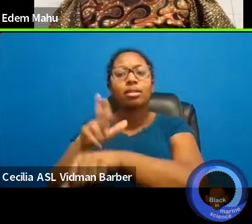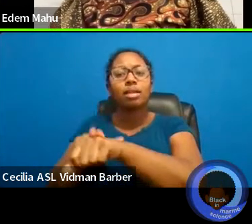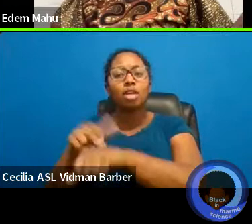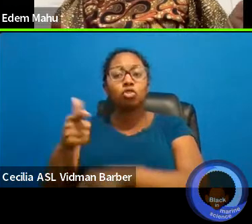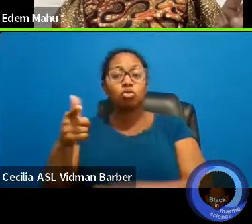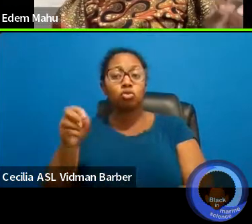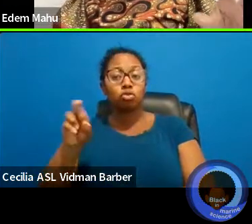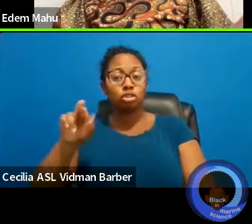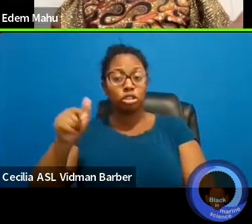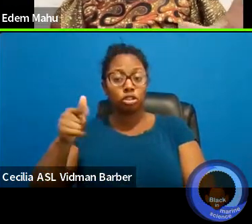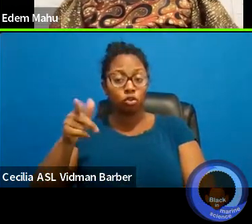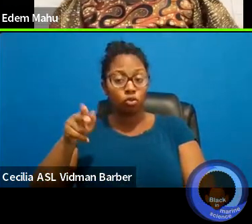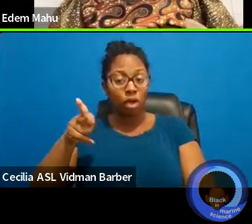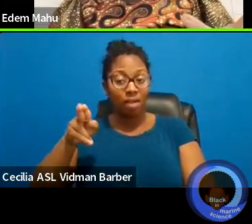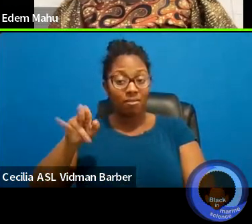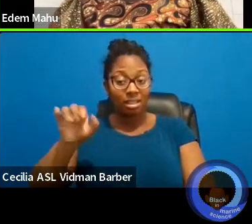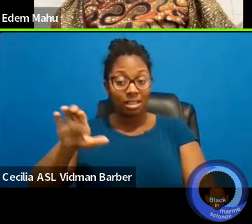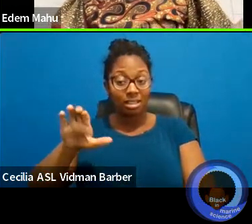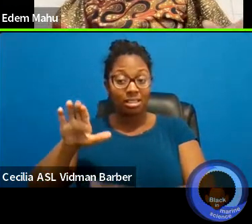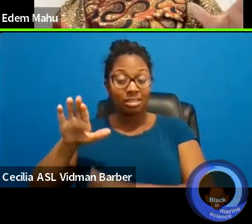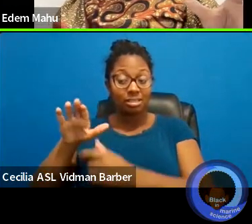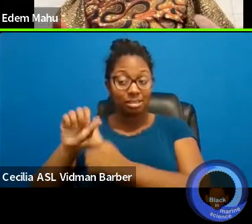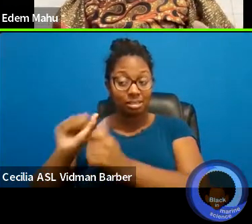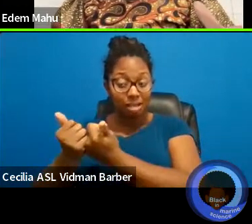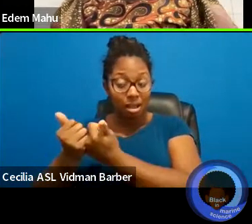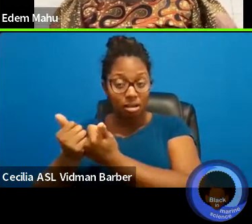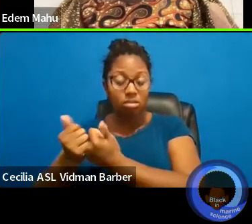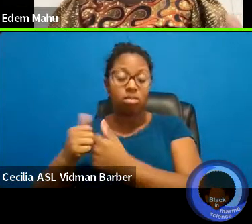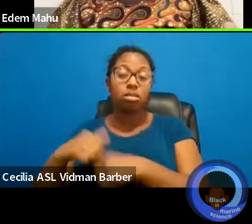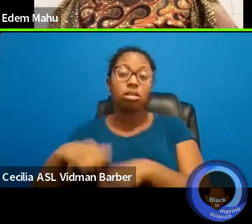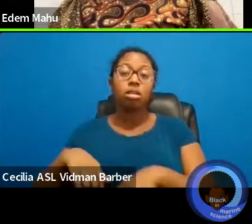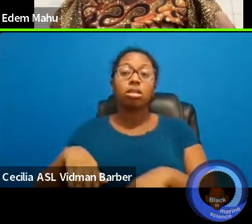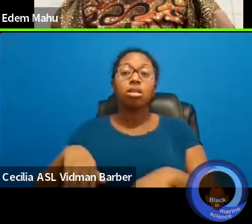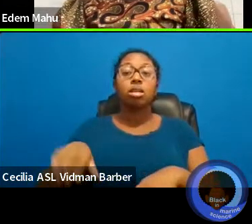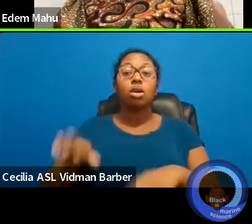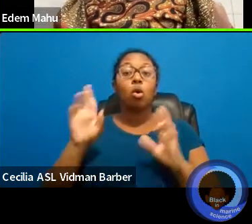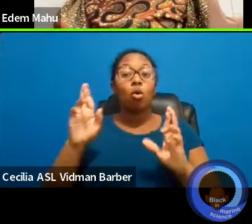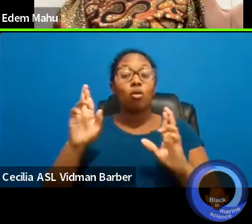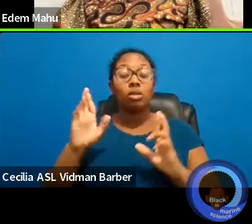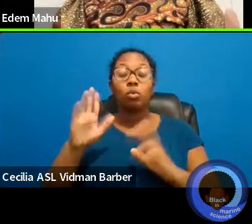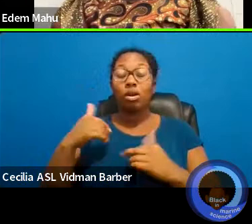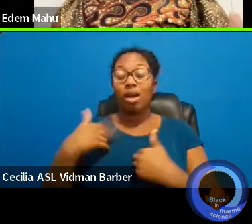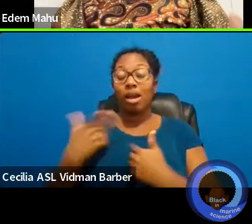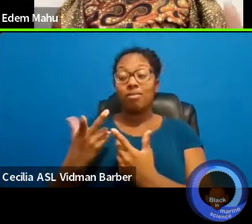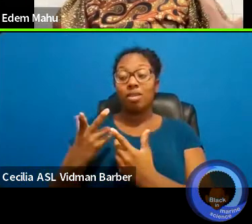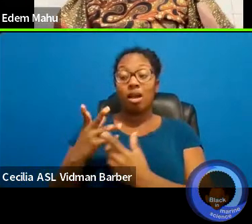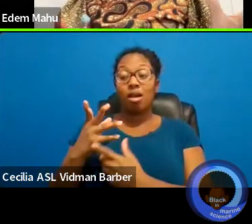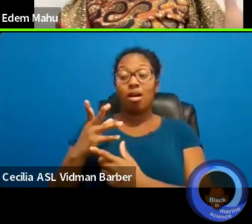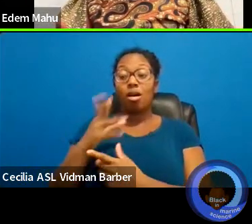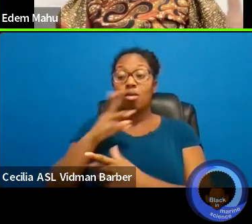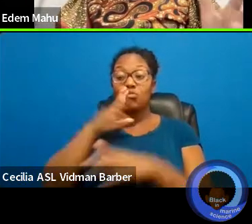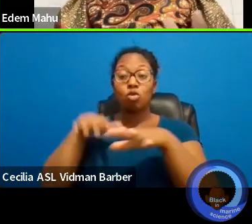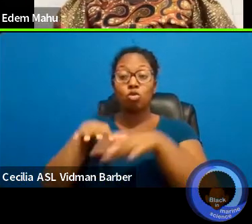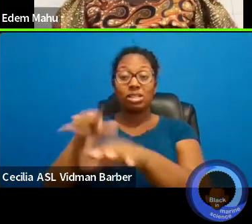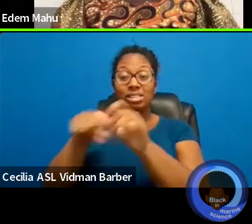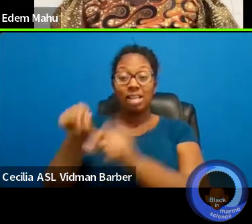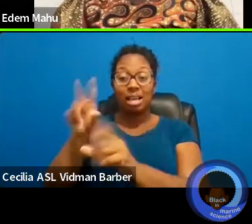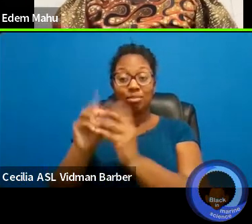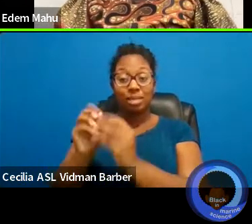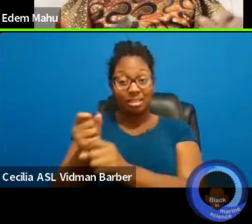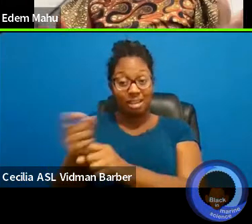Society. Likely we'll be convening a major marine science meeting next year where we will